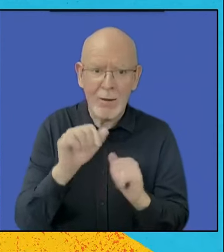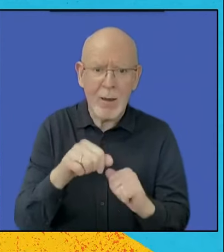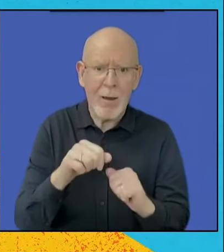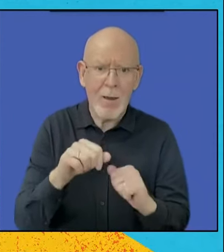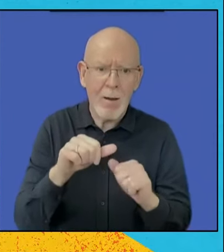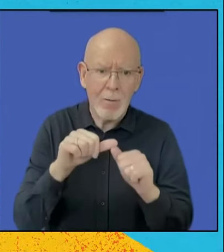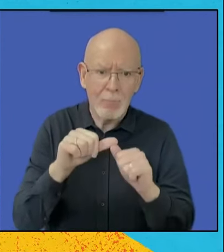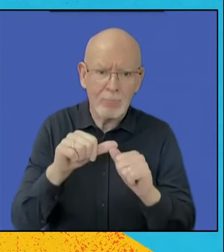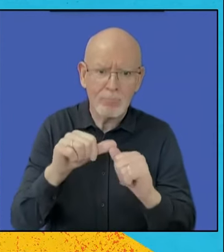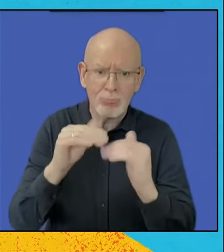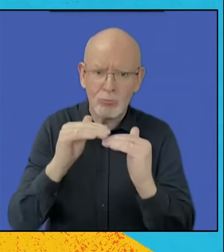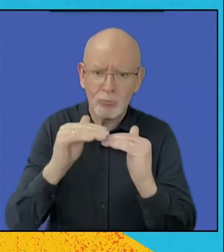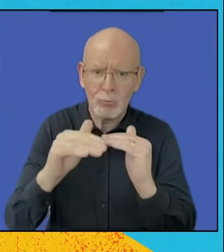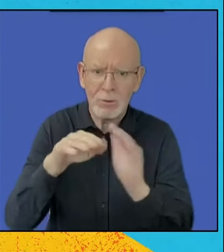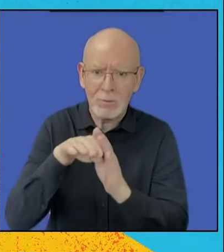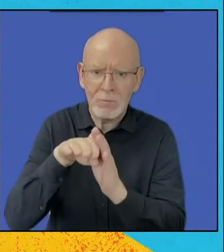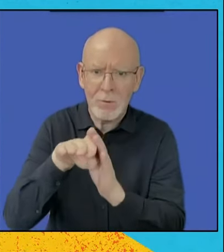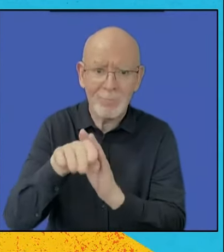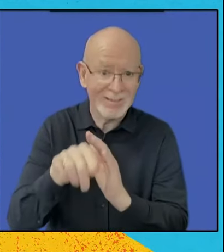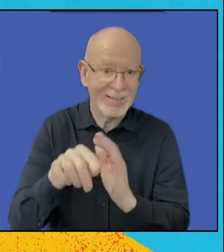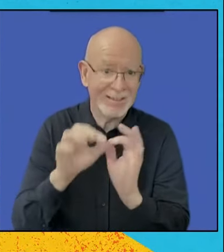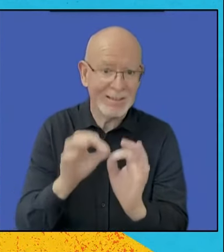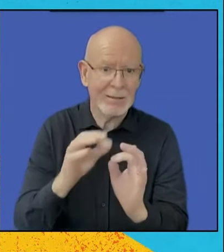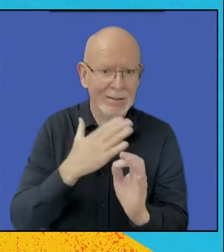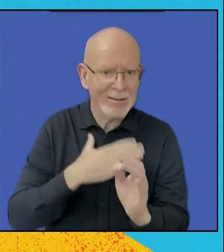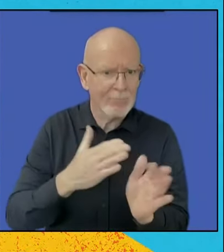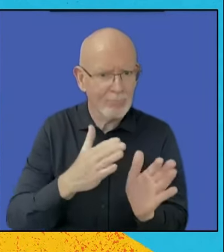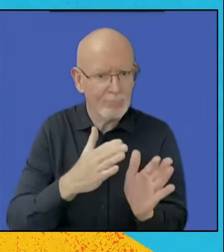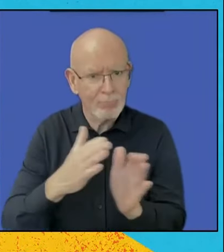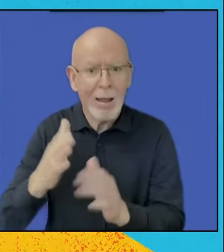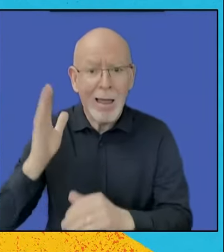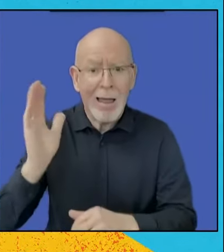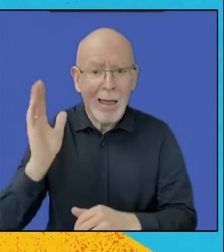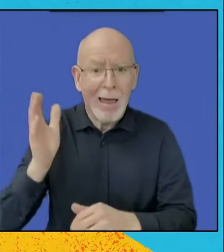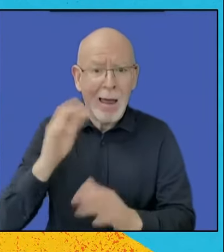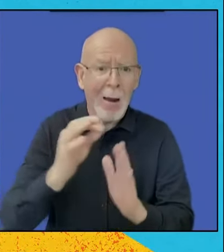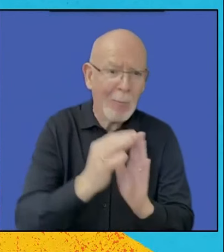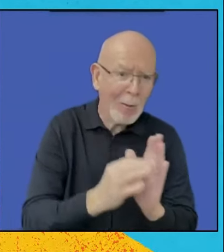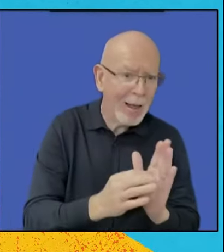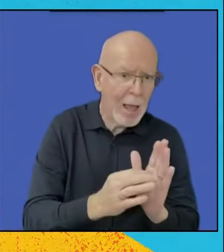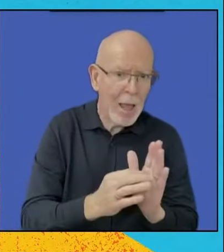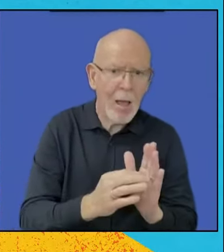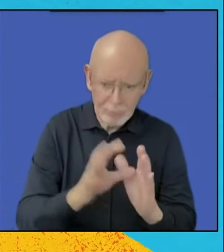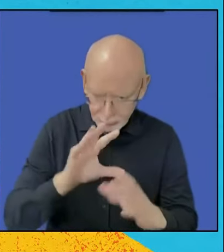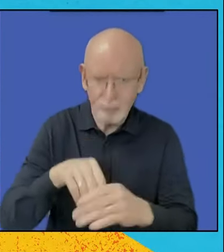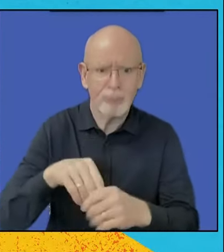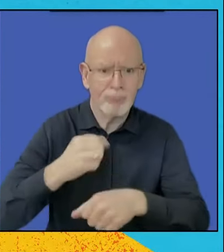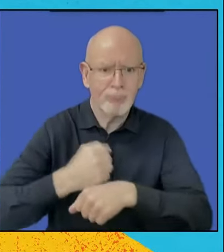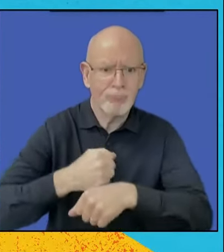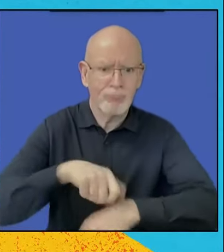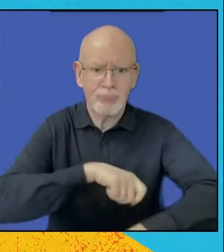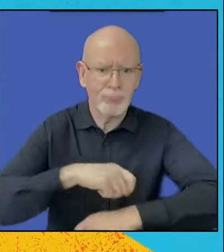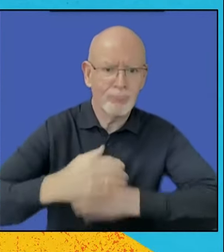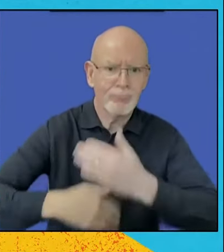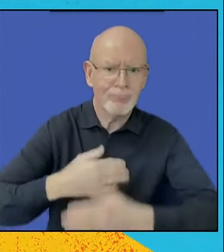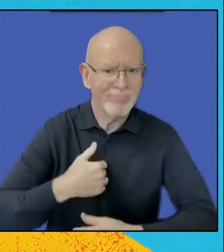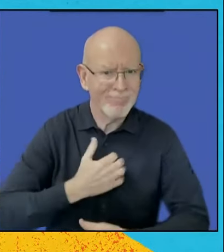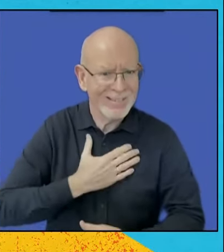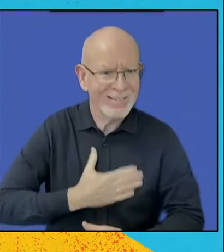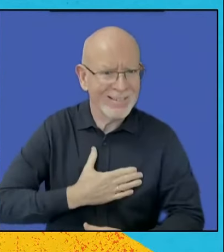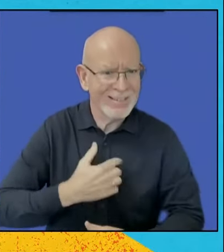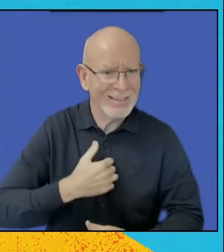you willing and able to end poverty, eliminate gender equality, promote decent work, create sustainable